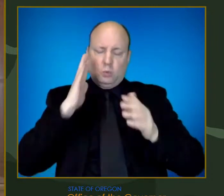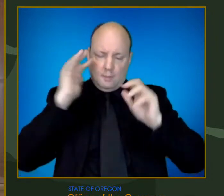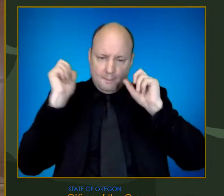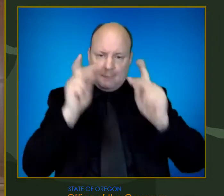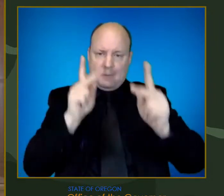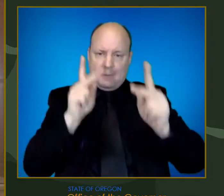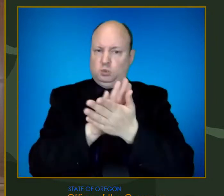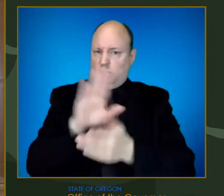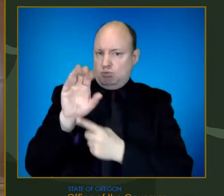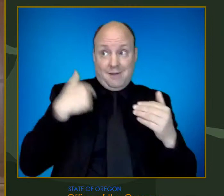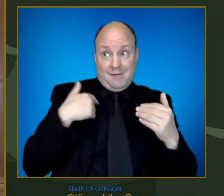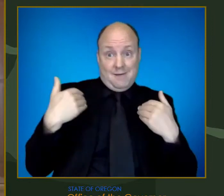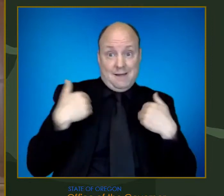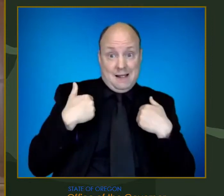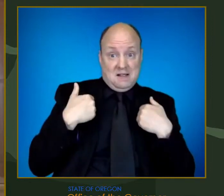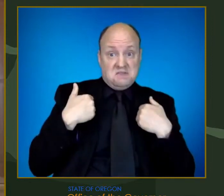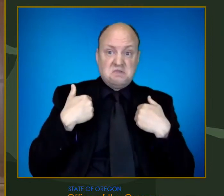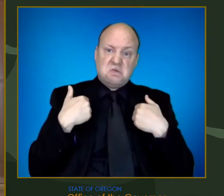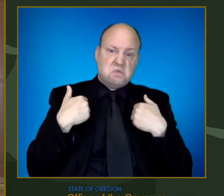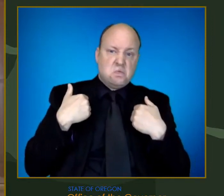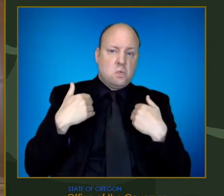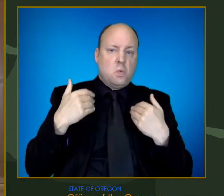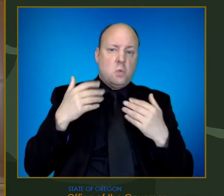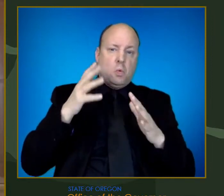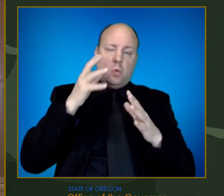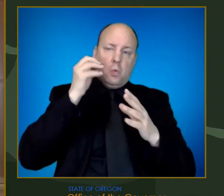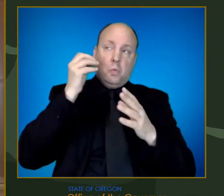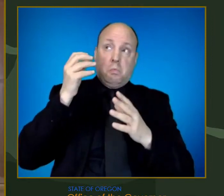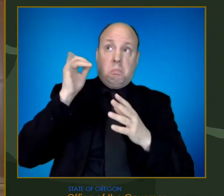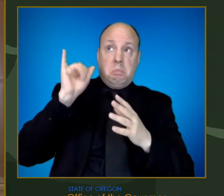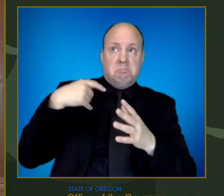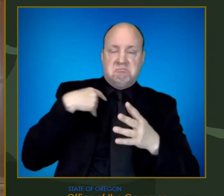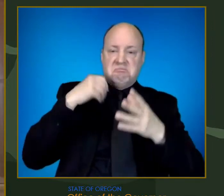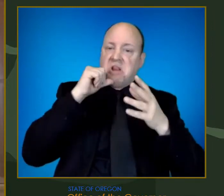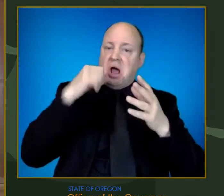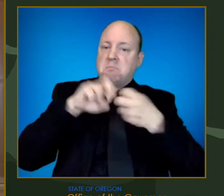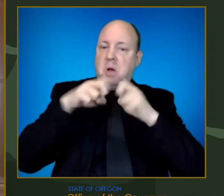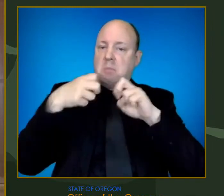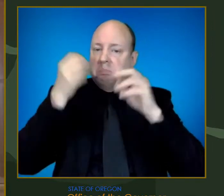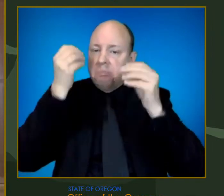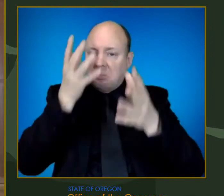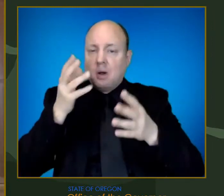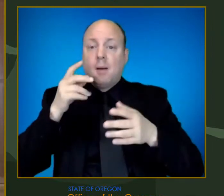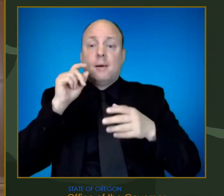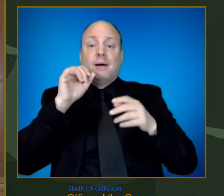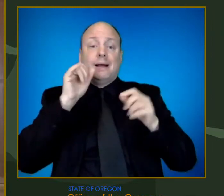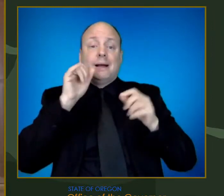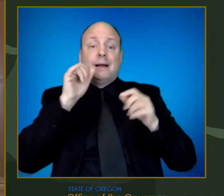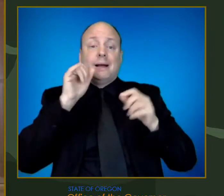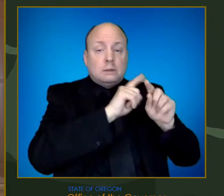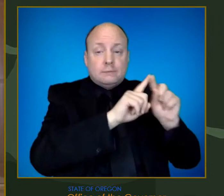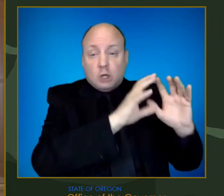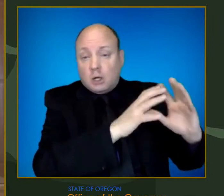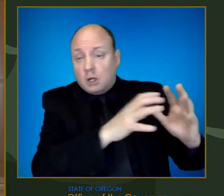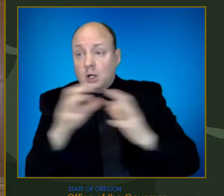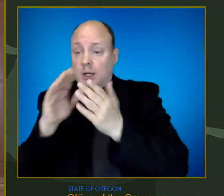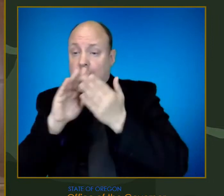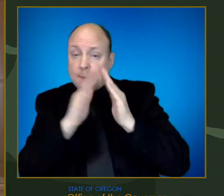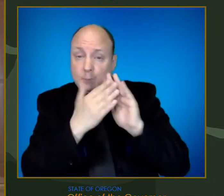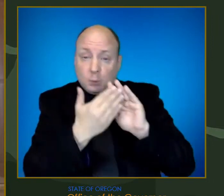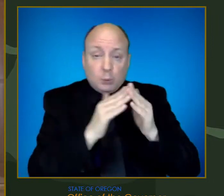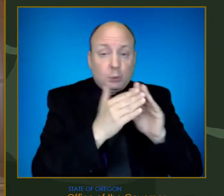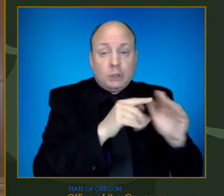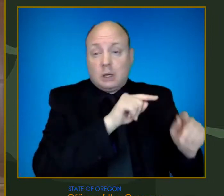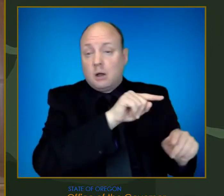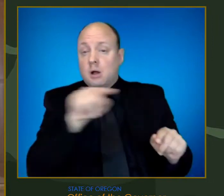day, weekday of the week. In terms of individual communities, I've had conversations with superintendents from